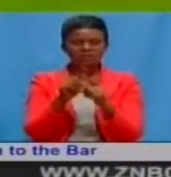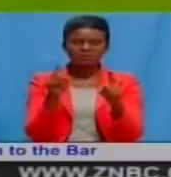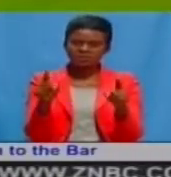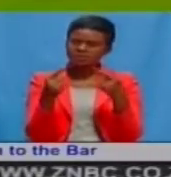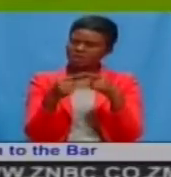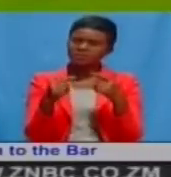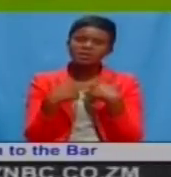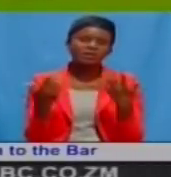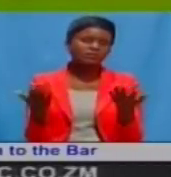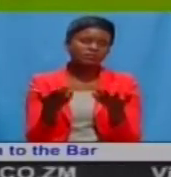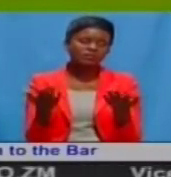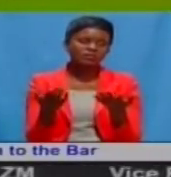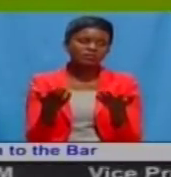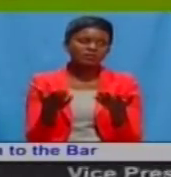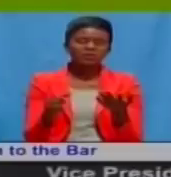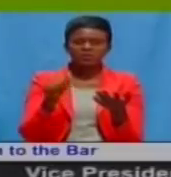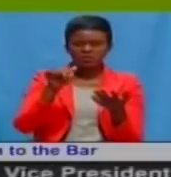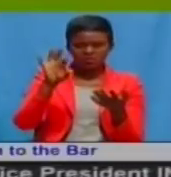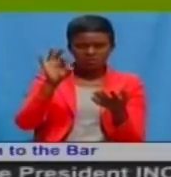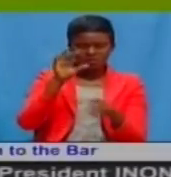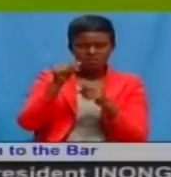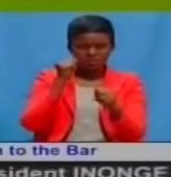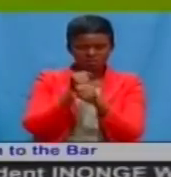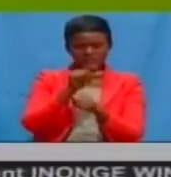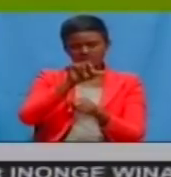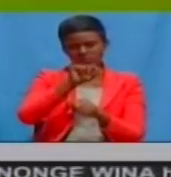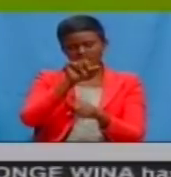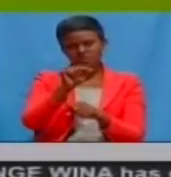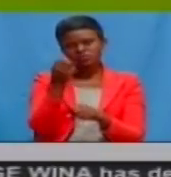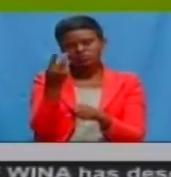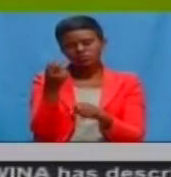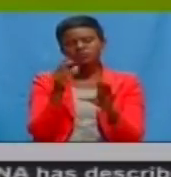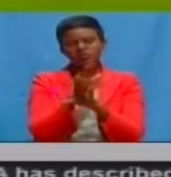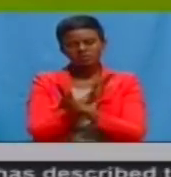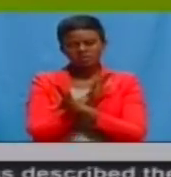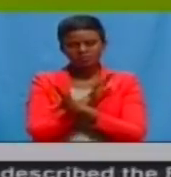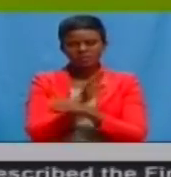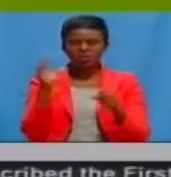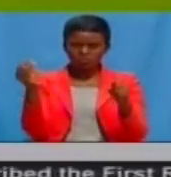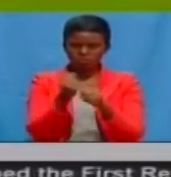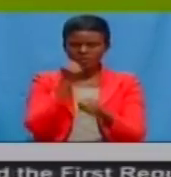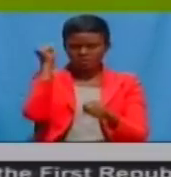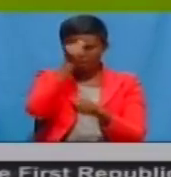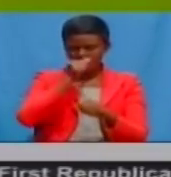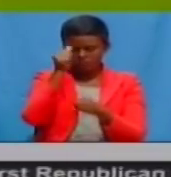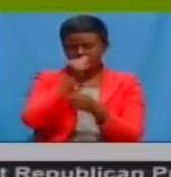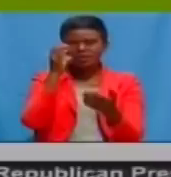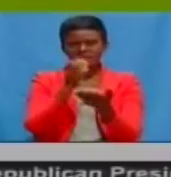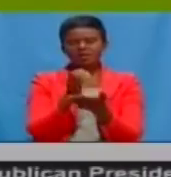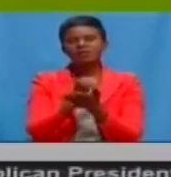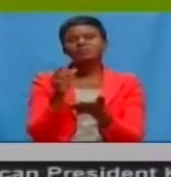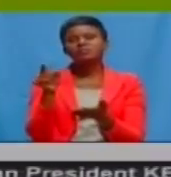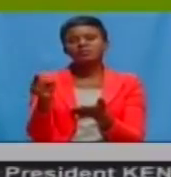be. 19 years later, in 2012, Zambia won the Africa Cup of Nations in